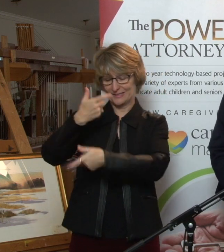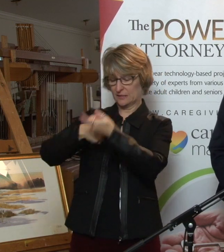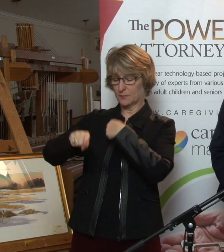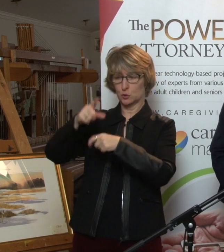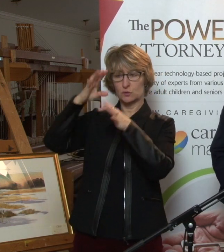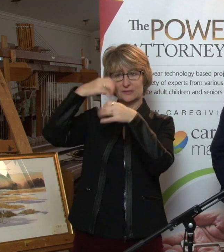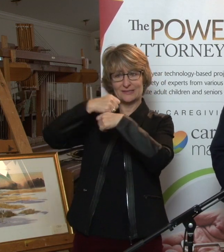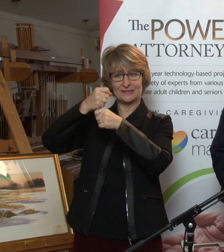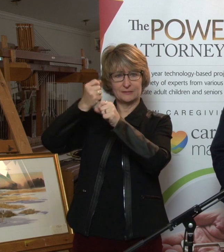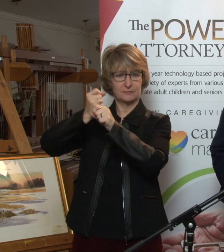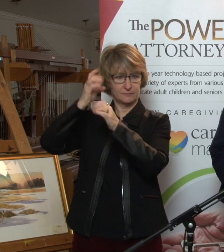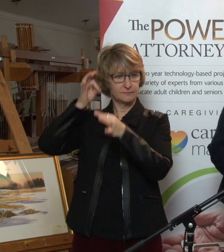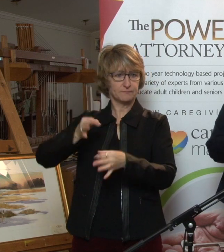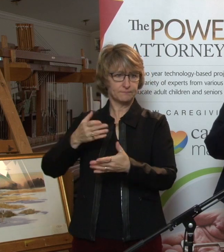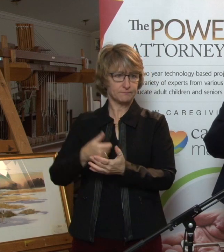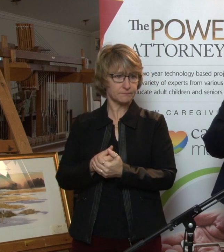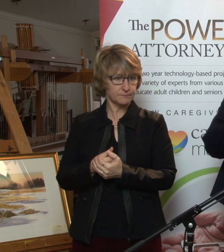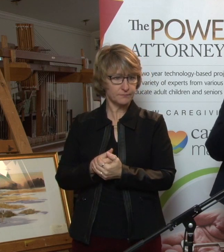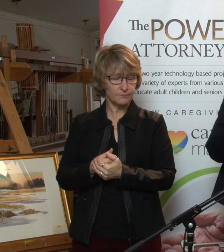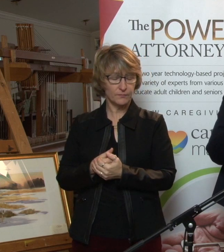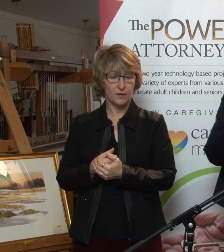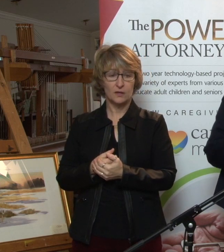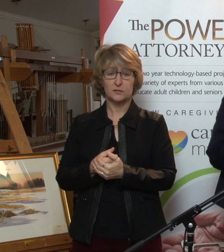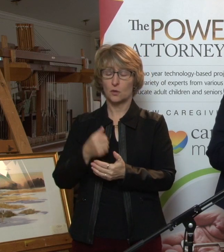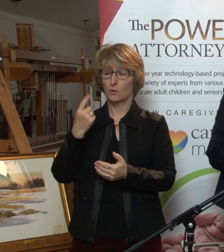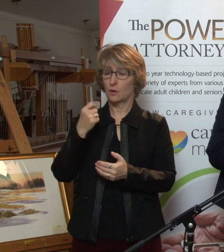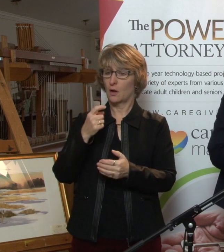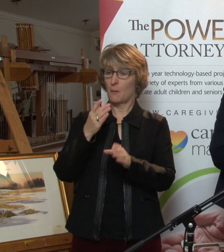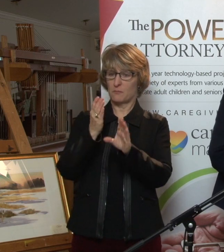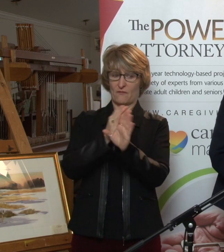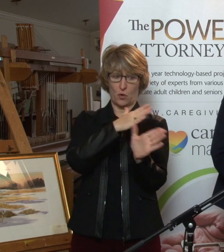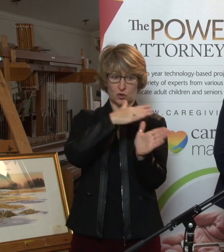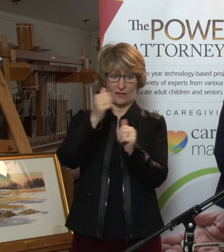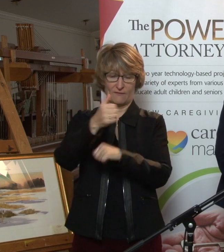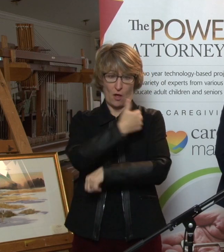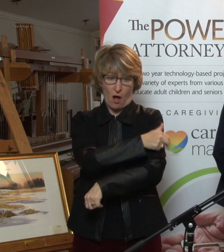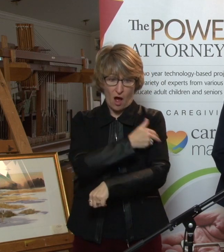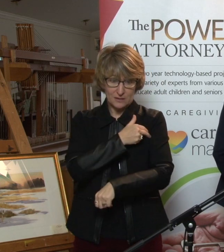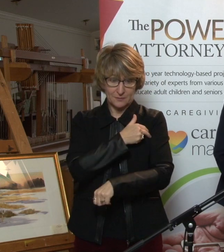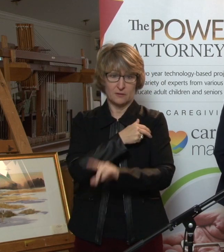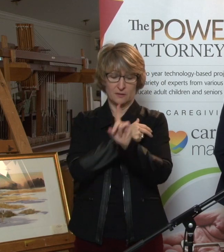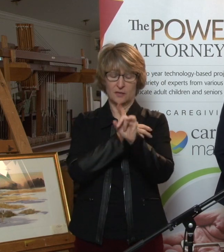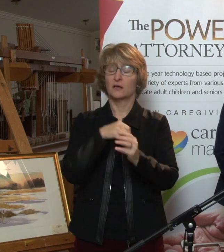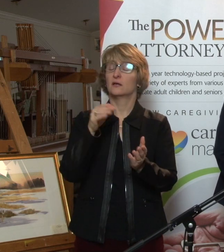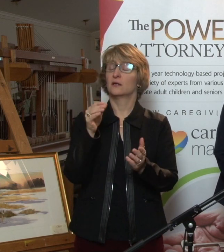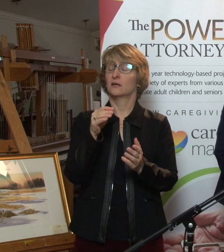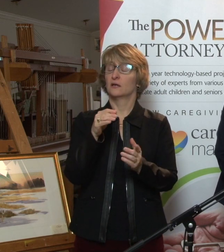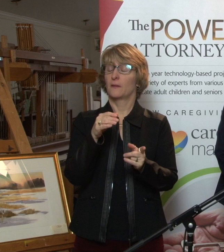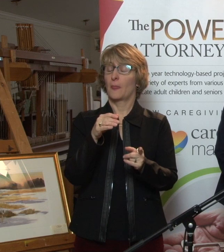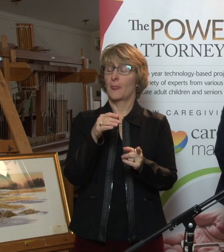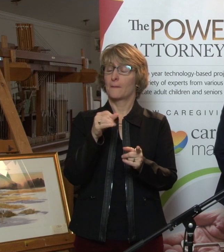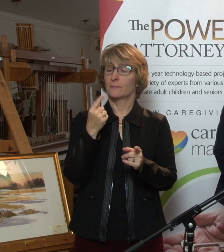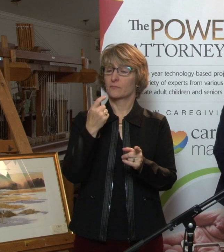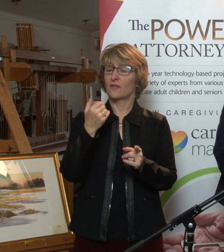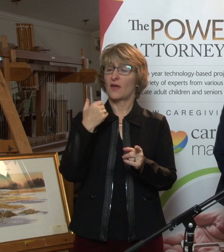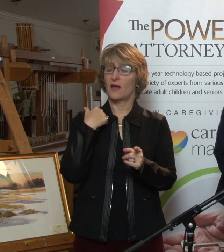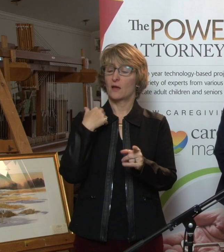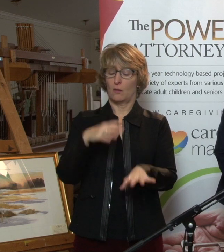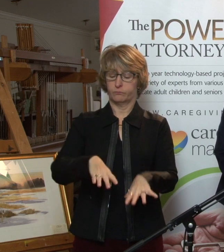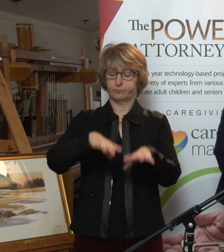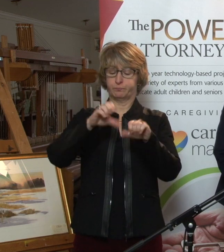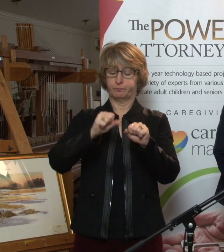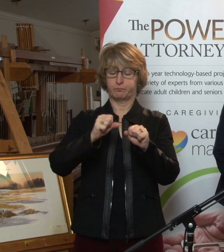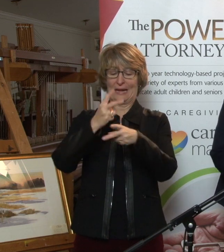decision maker. So before the hospital discharge, what happened with this woman was that there was a care conference that